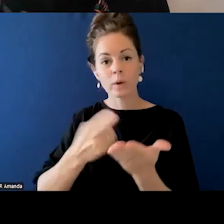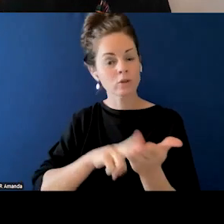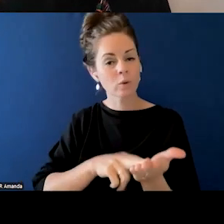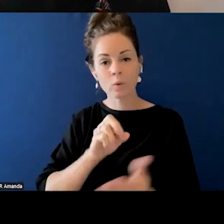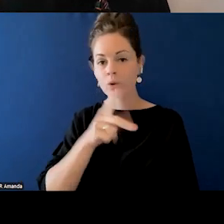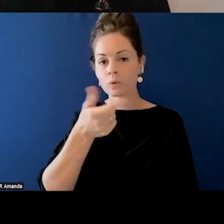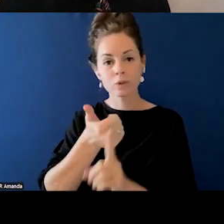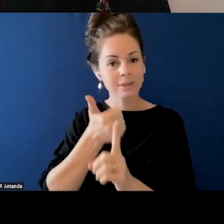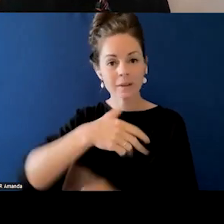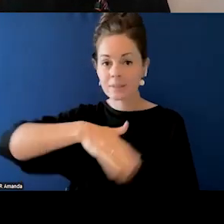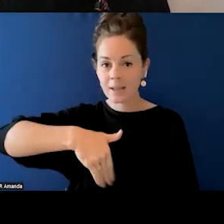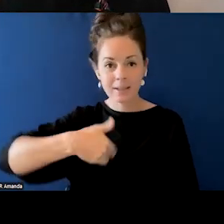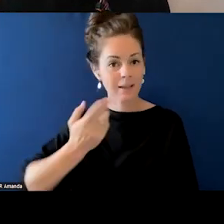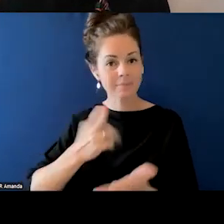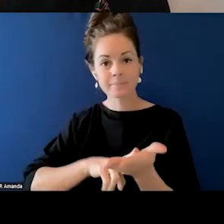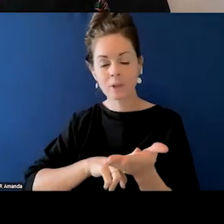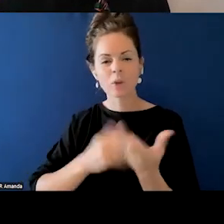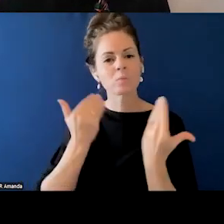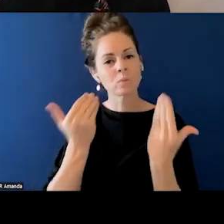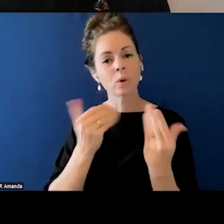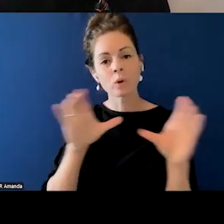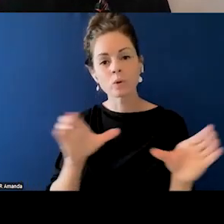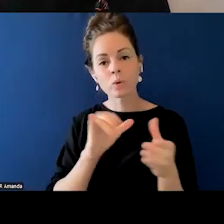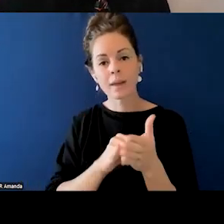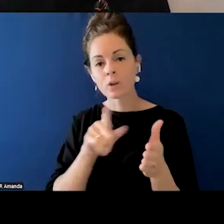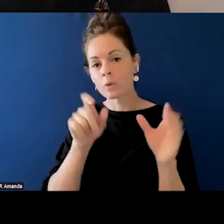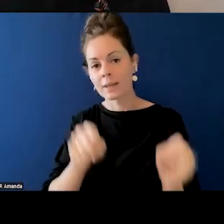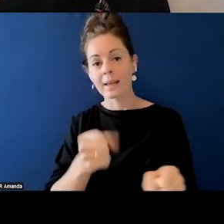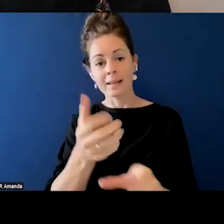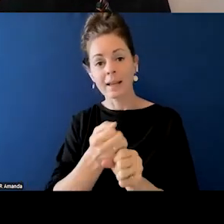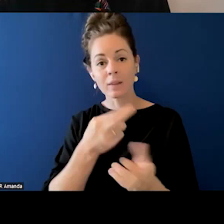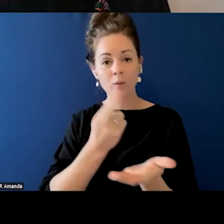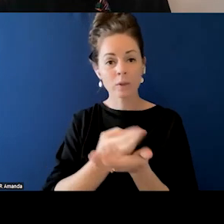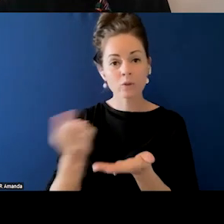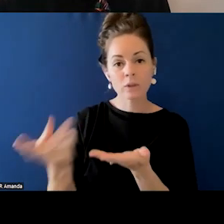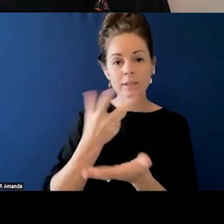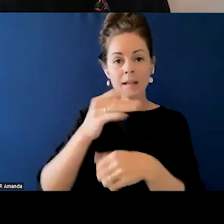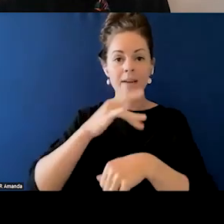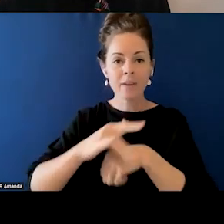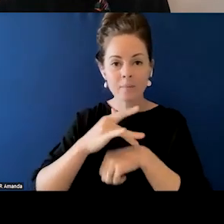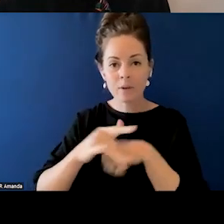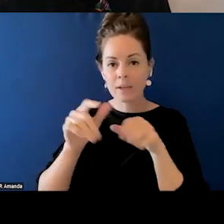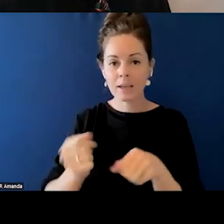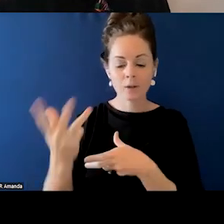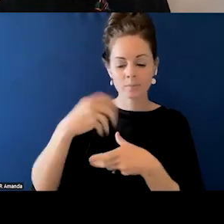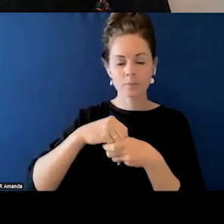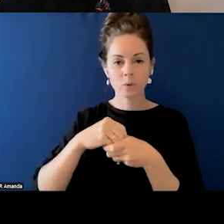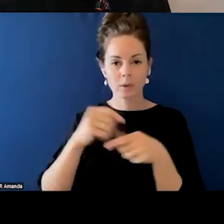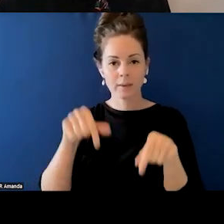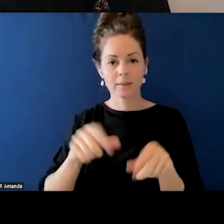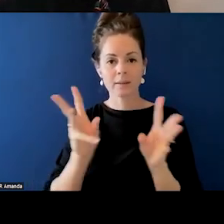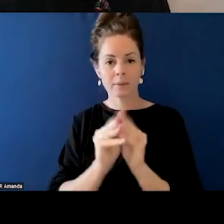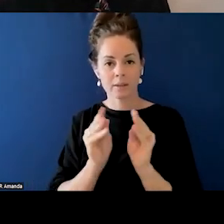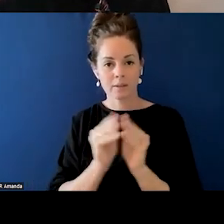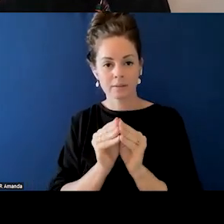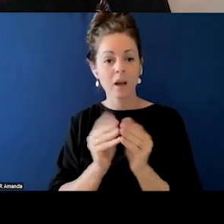registered, please do so that you're able to get the resources and the availability to come on to these lines here.